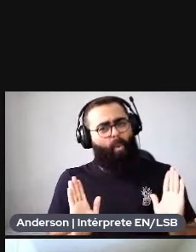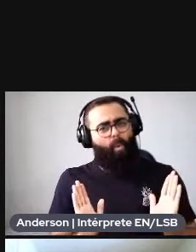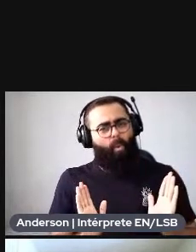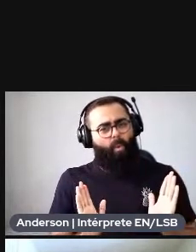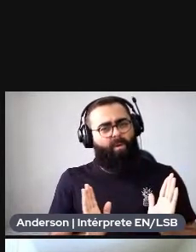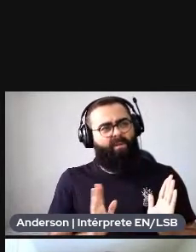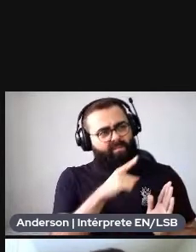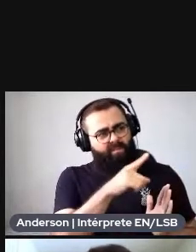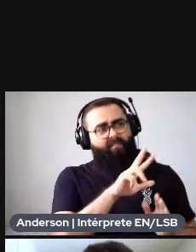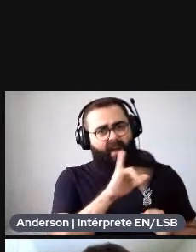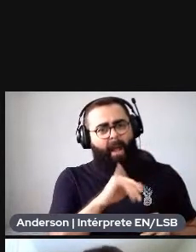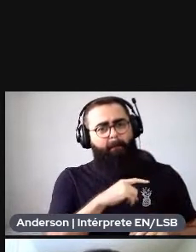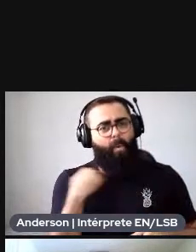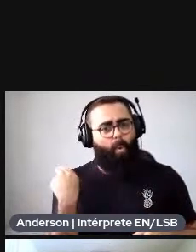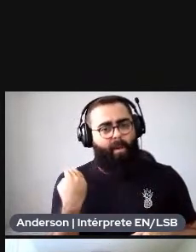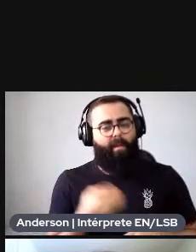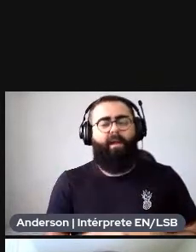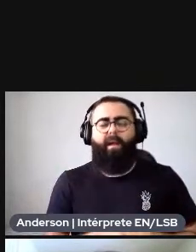digas bobadas.